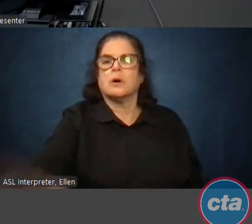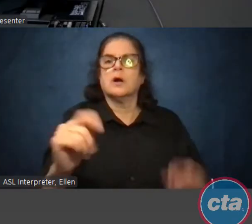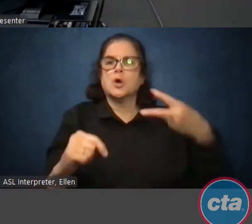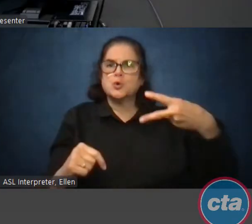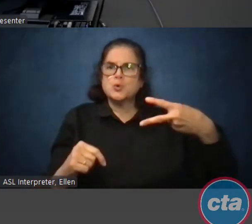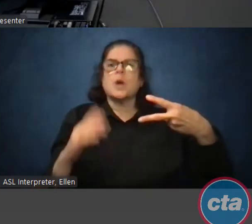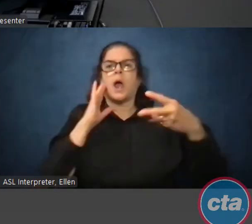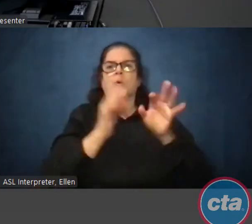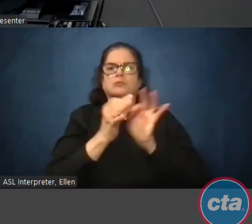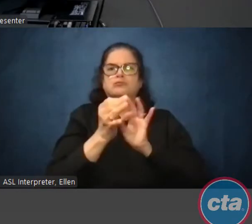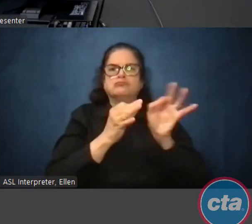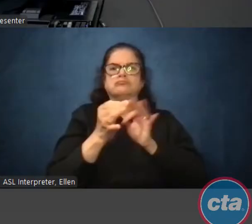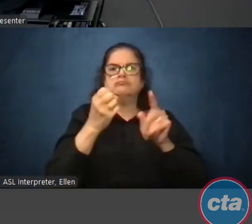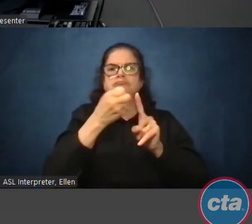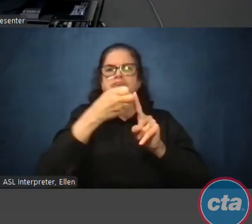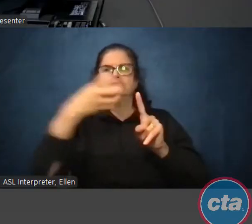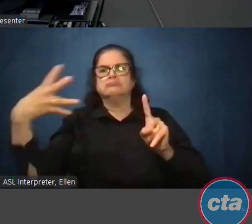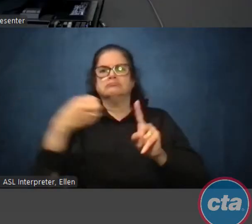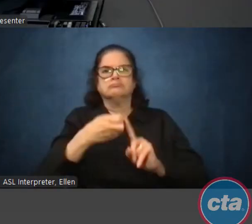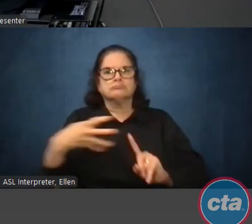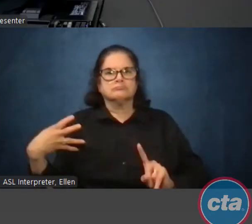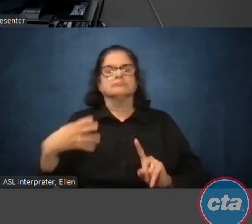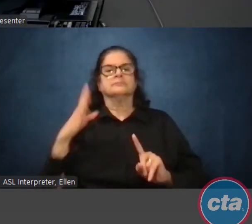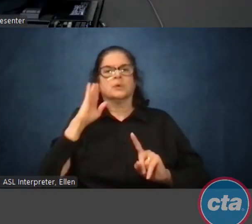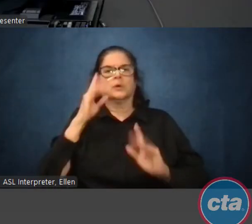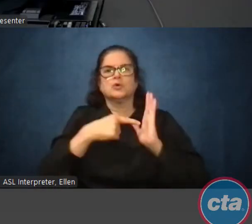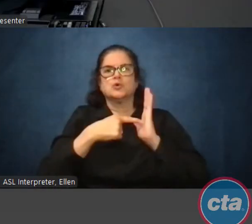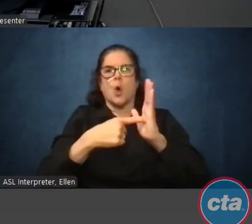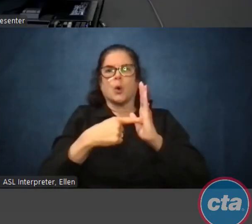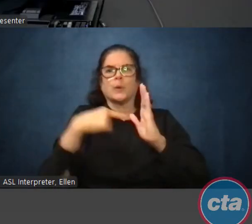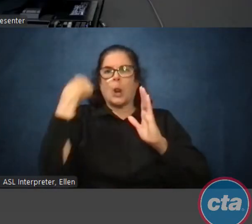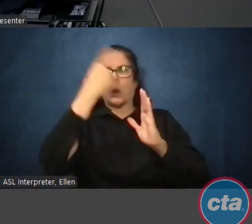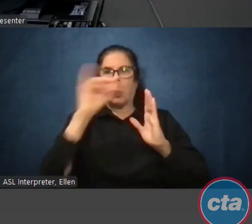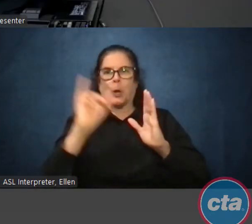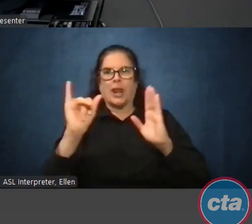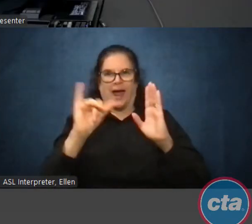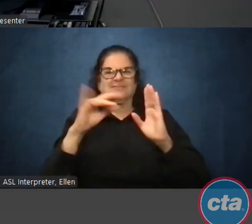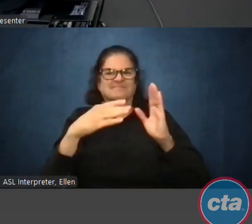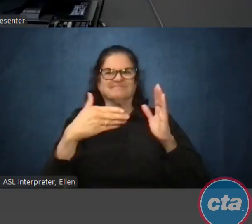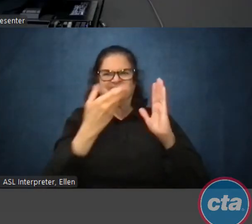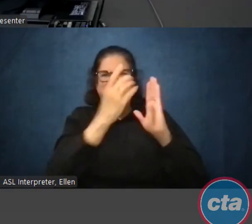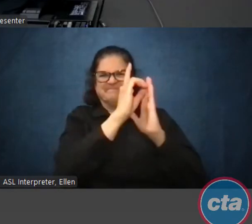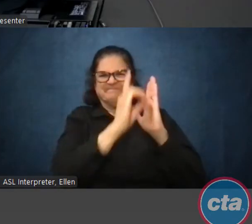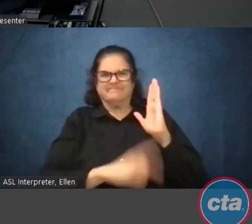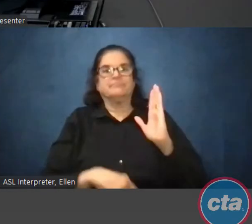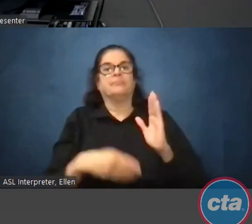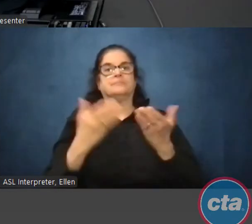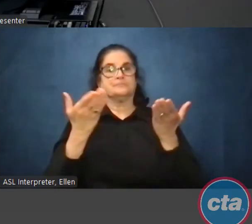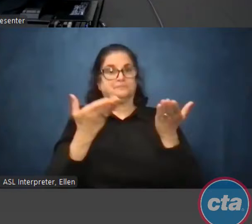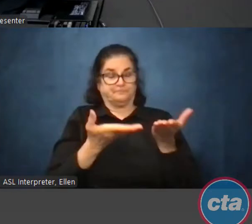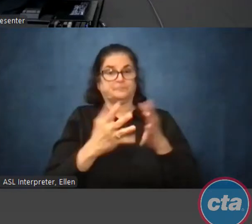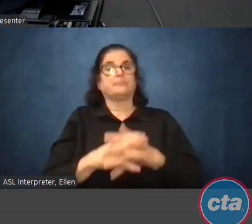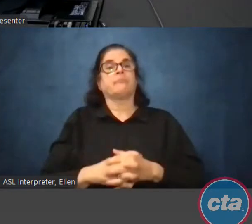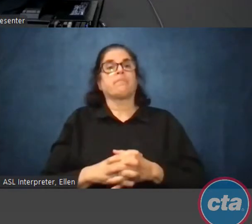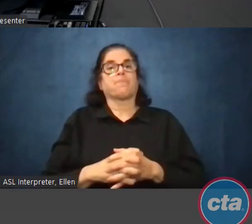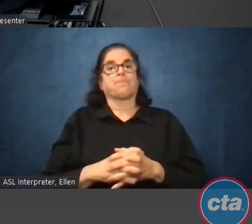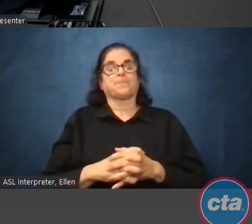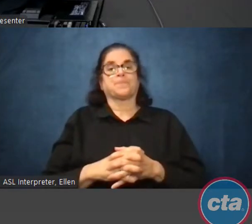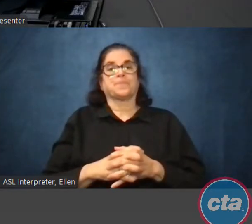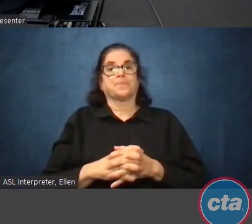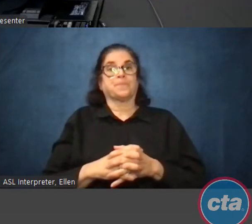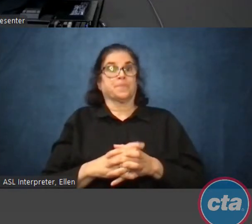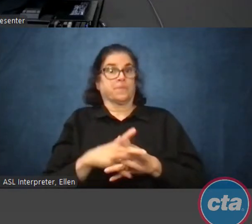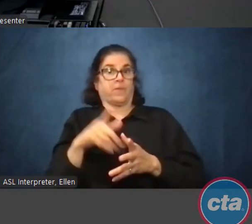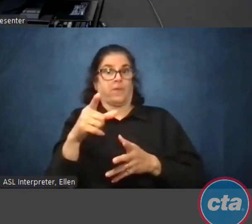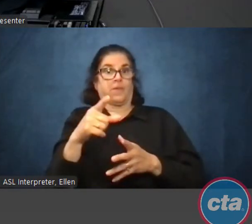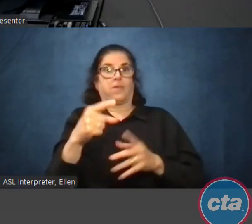on those and show some mock-ups of what the designs will look like as well. So on this slide, we've got